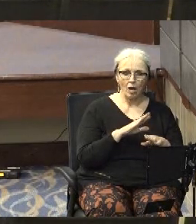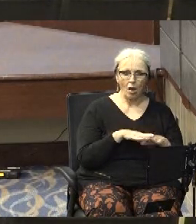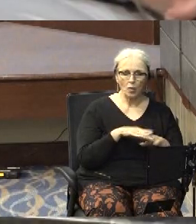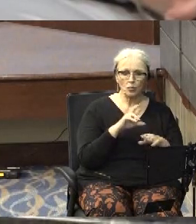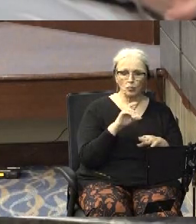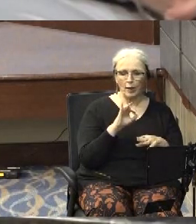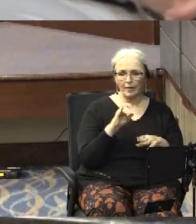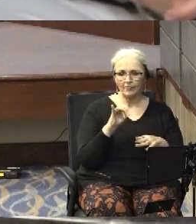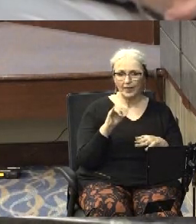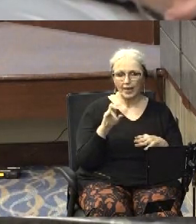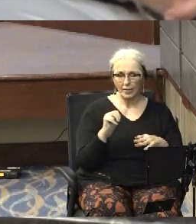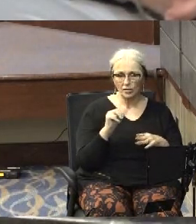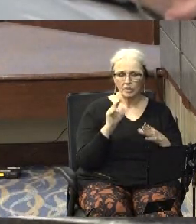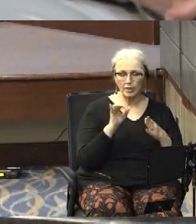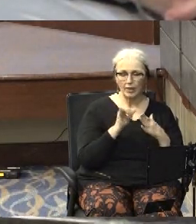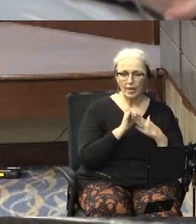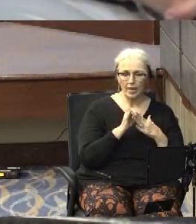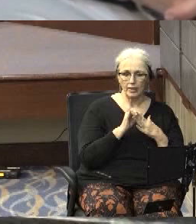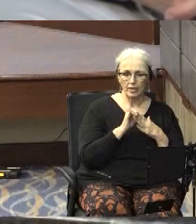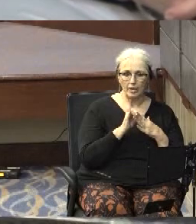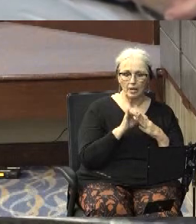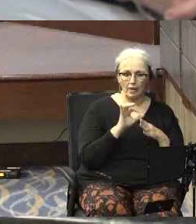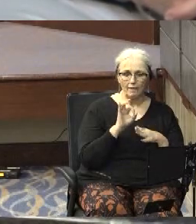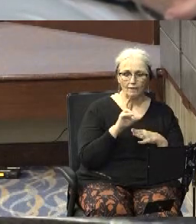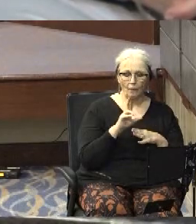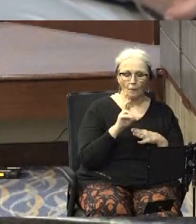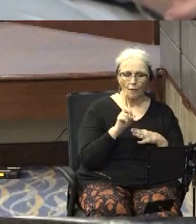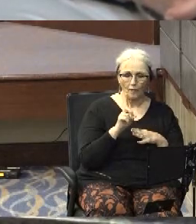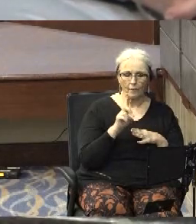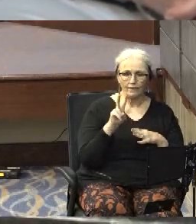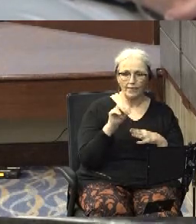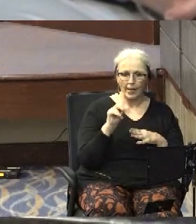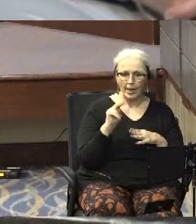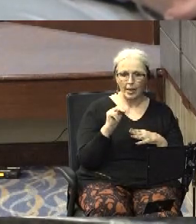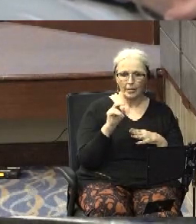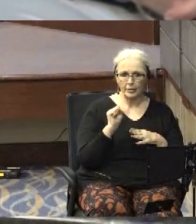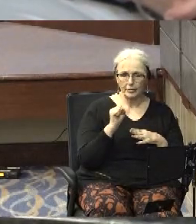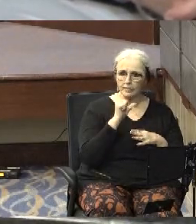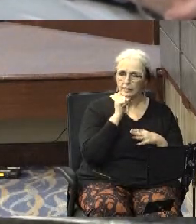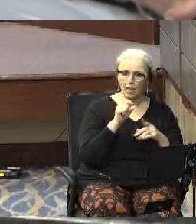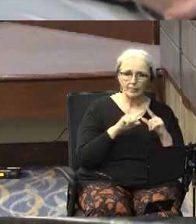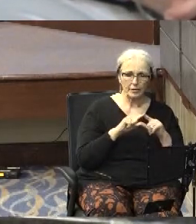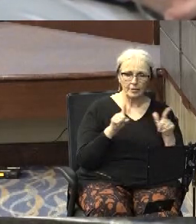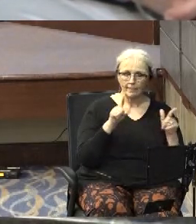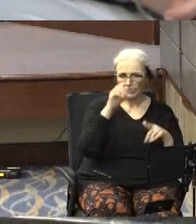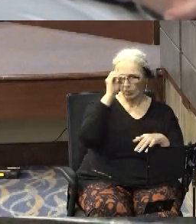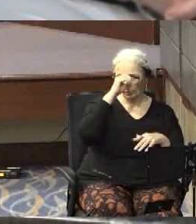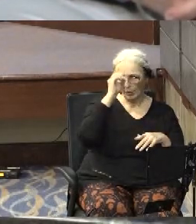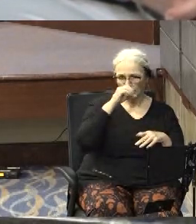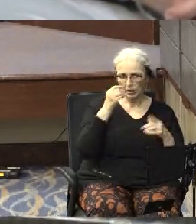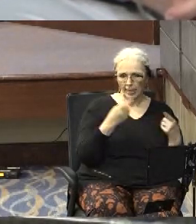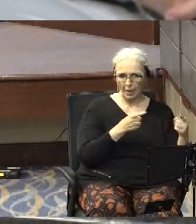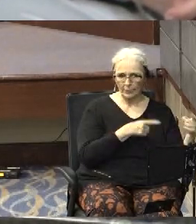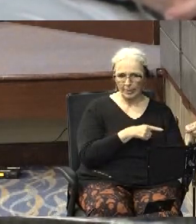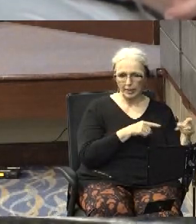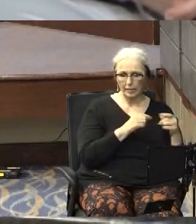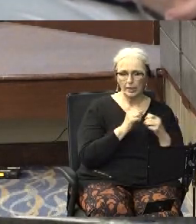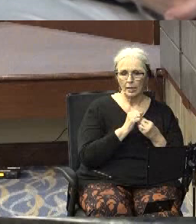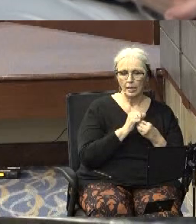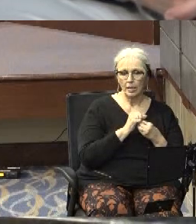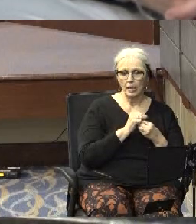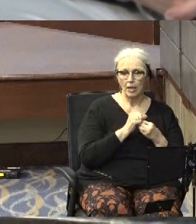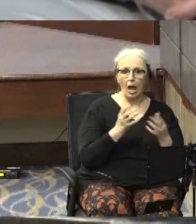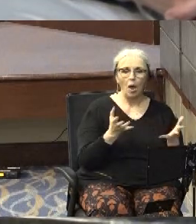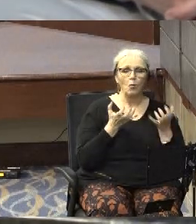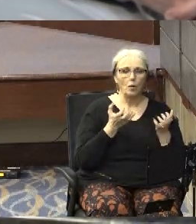ratification of the Ford vans, not the differences of opinion and going on. So I just